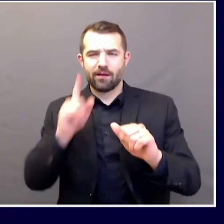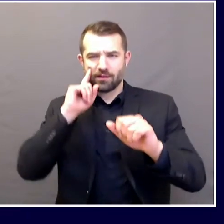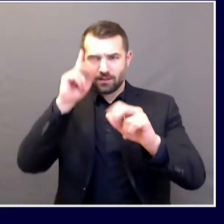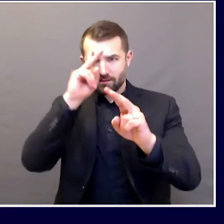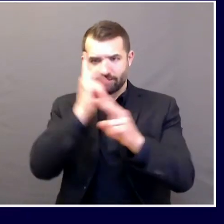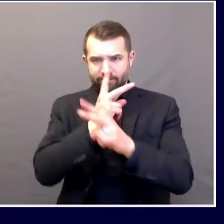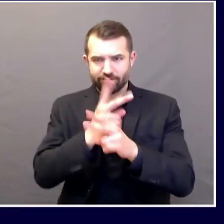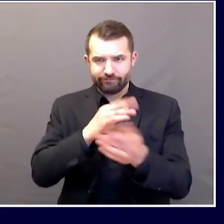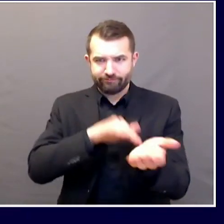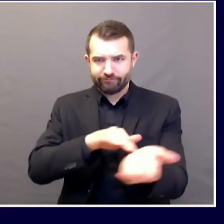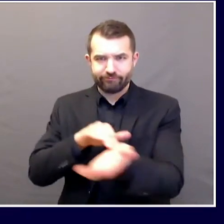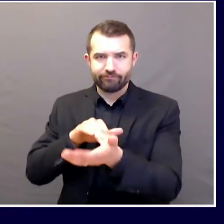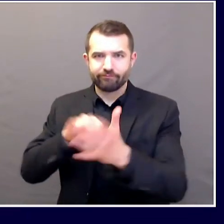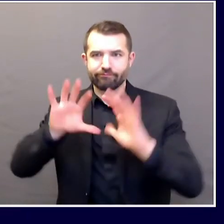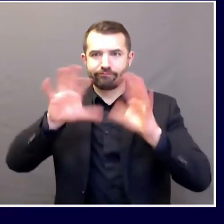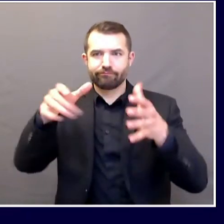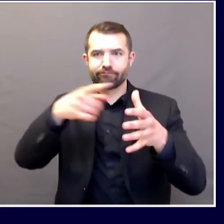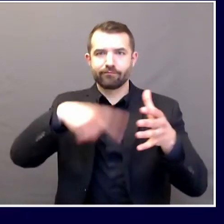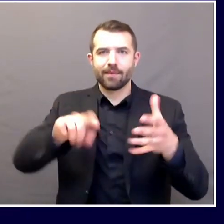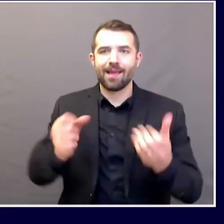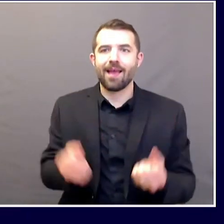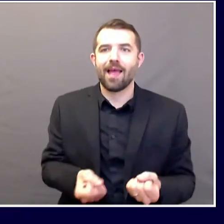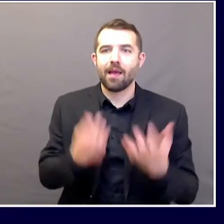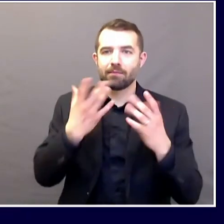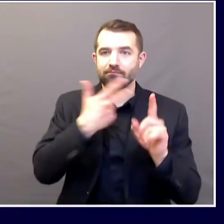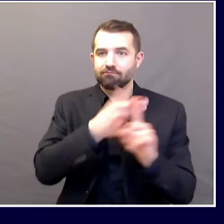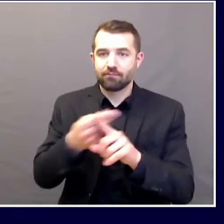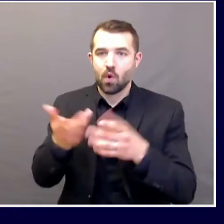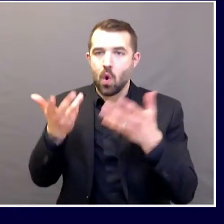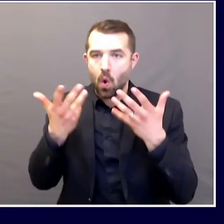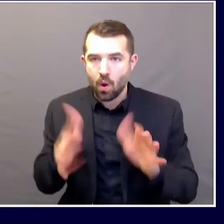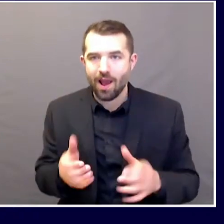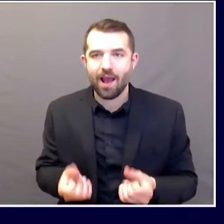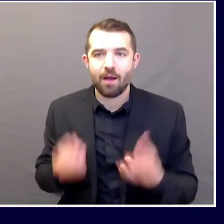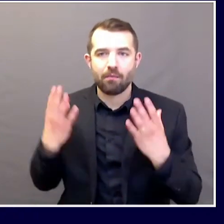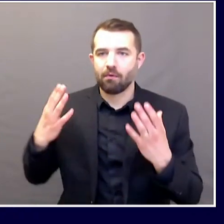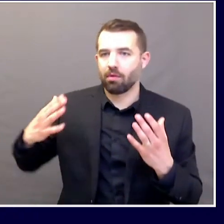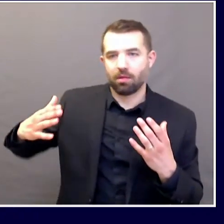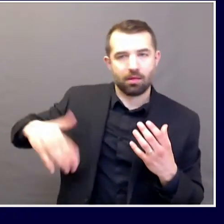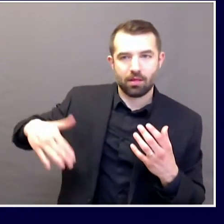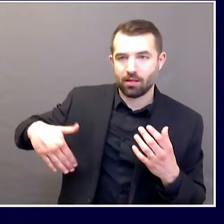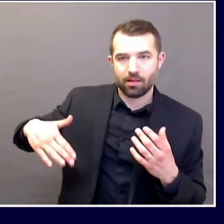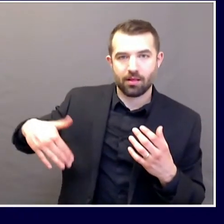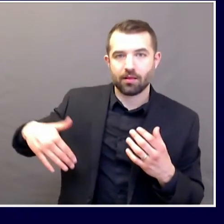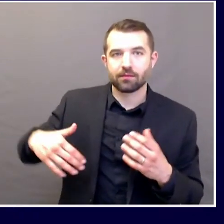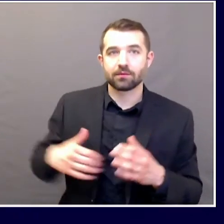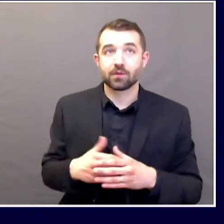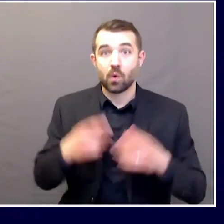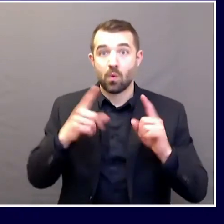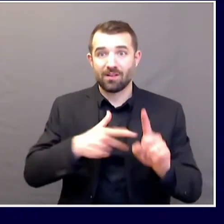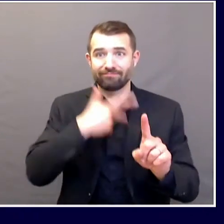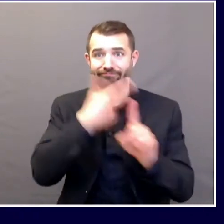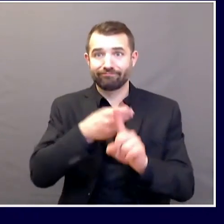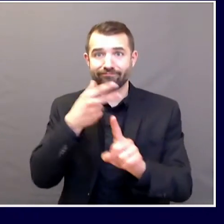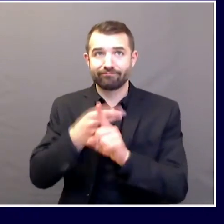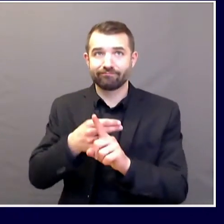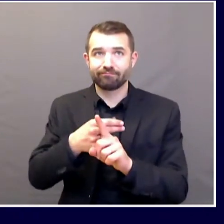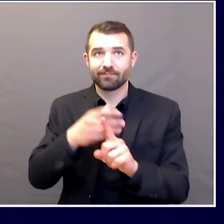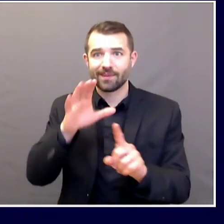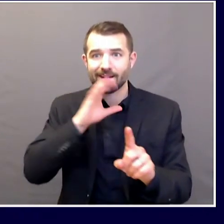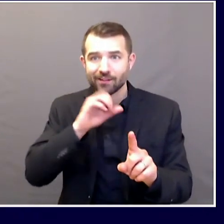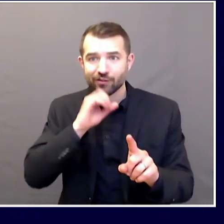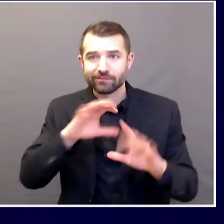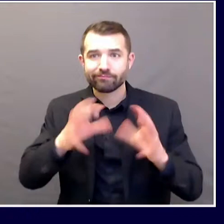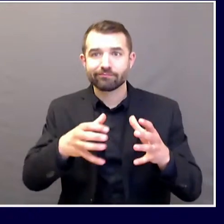category. When folks go to get vaccinated, we ask for a fair amount of data. We ask their age and their racial background and